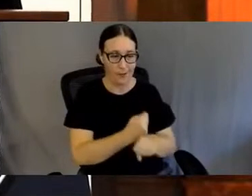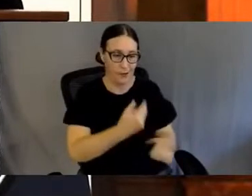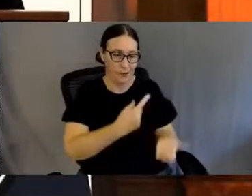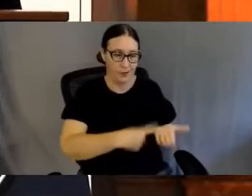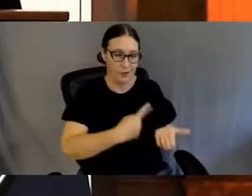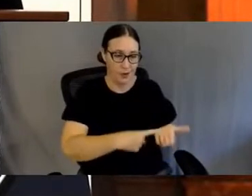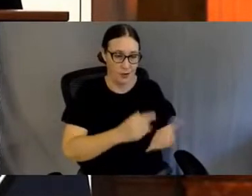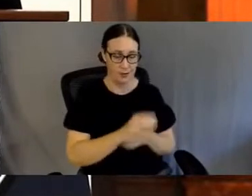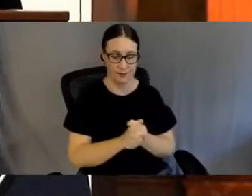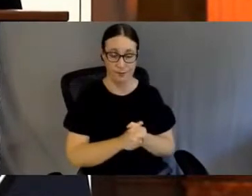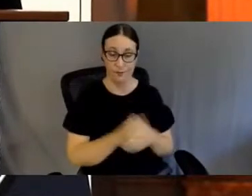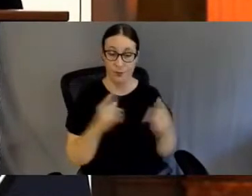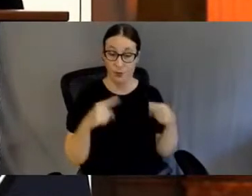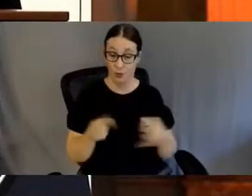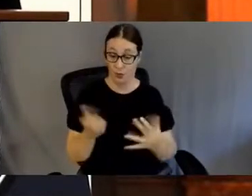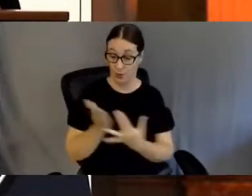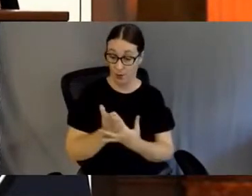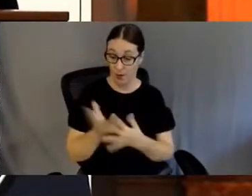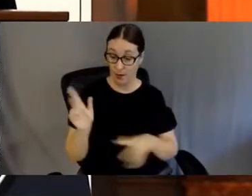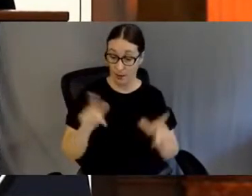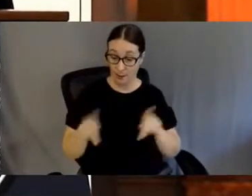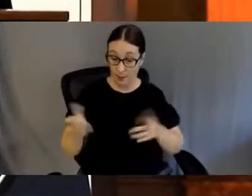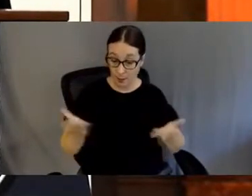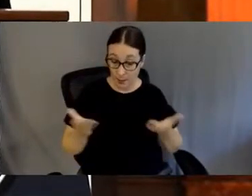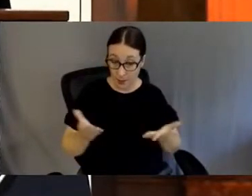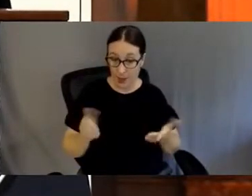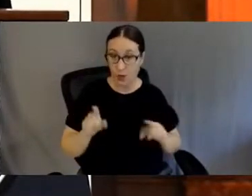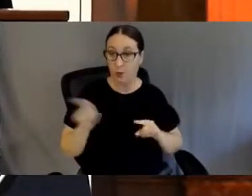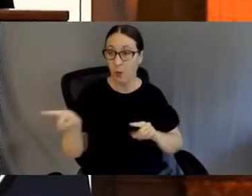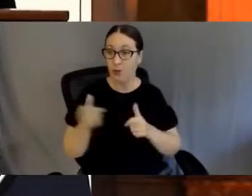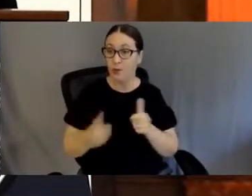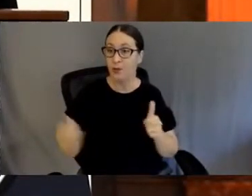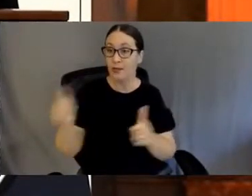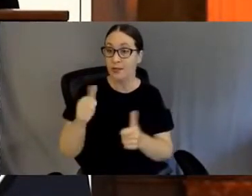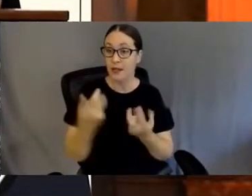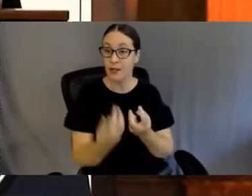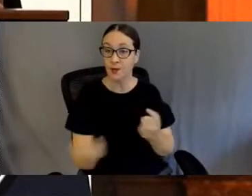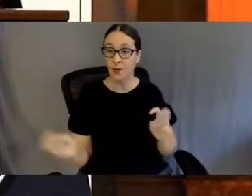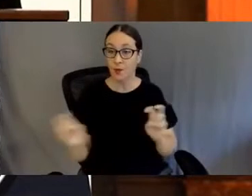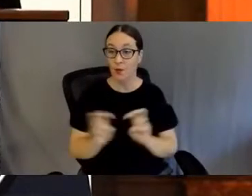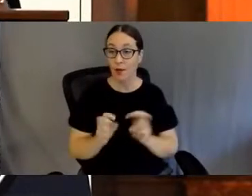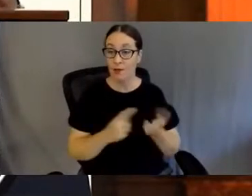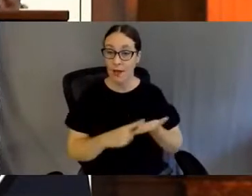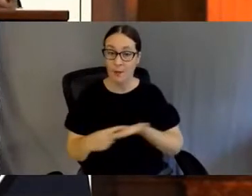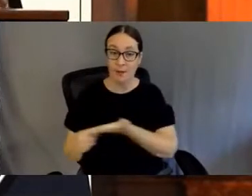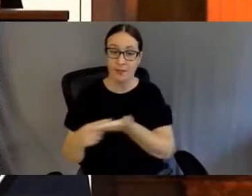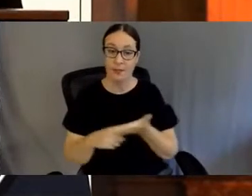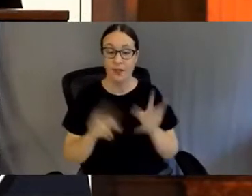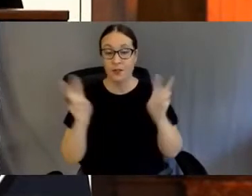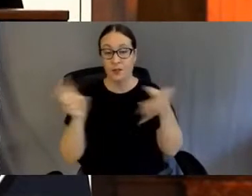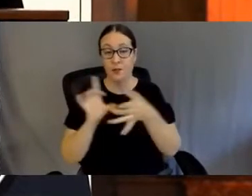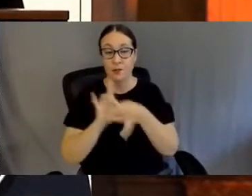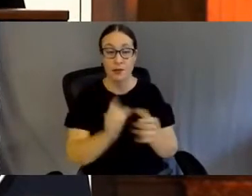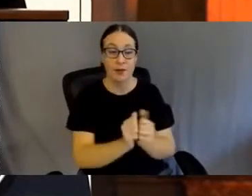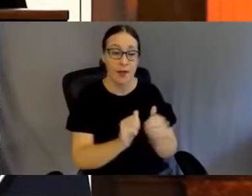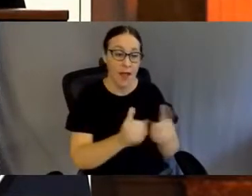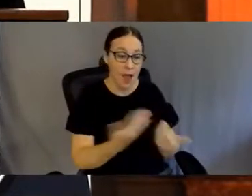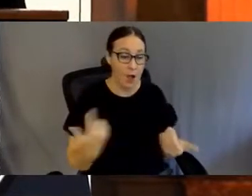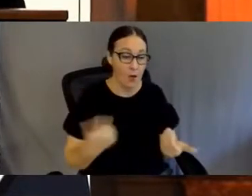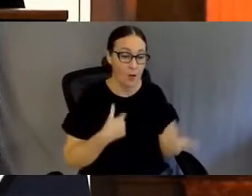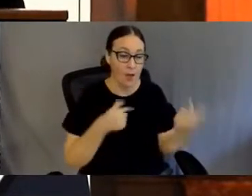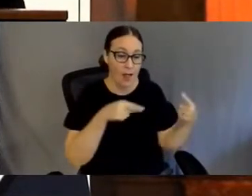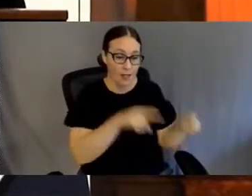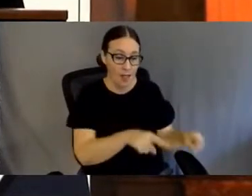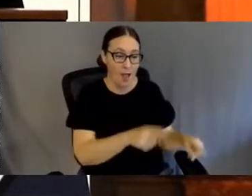our break, folks in this room went into executive roundtables on themes related to how we align